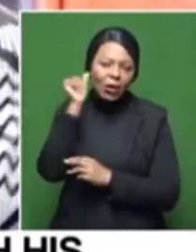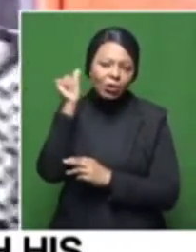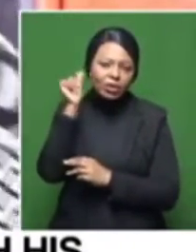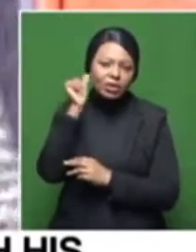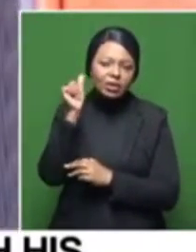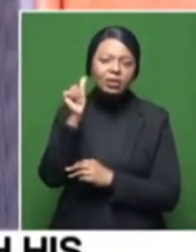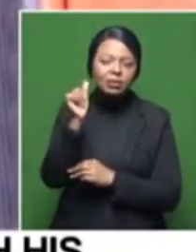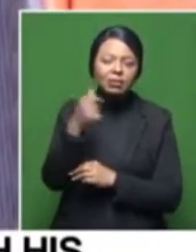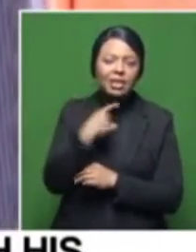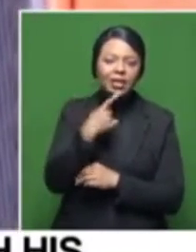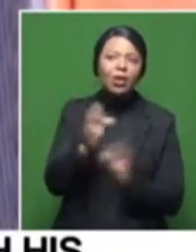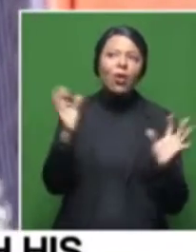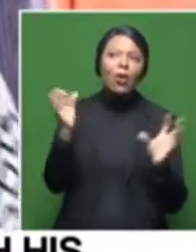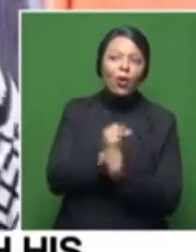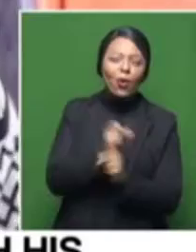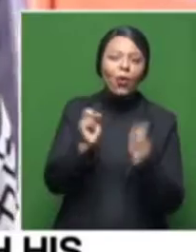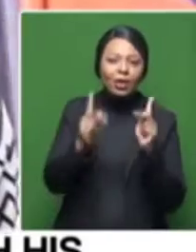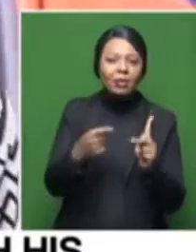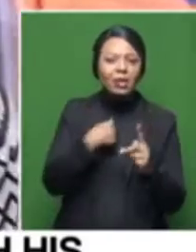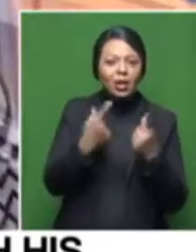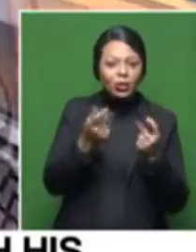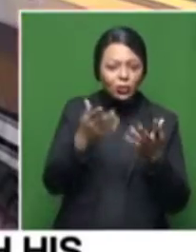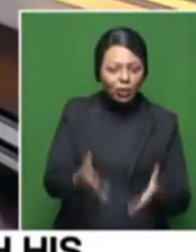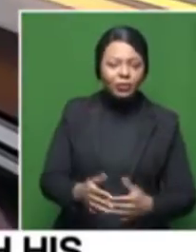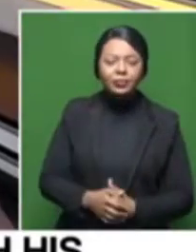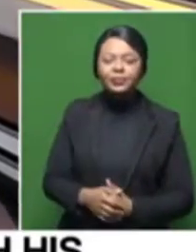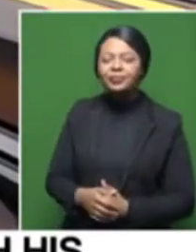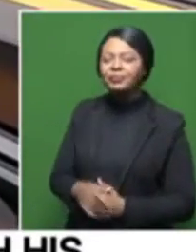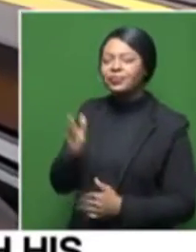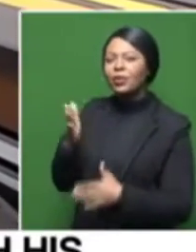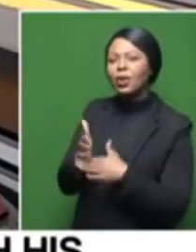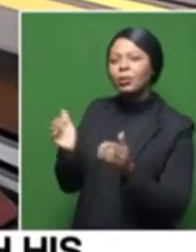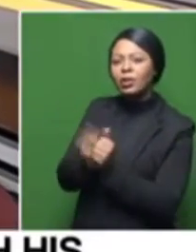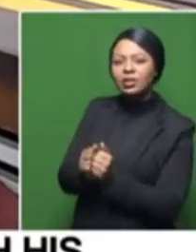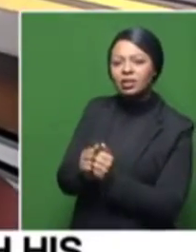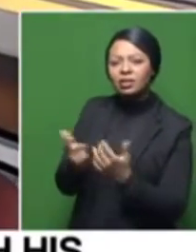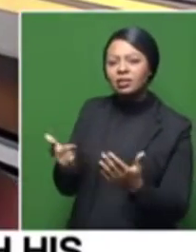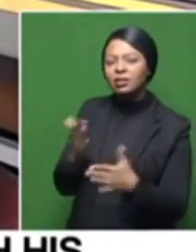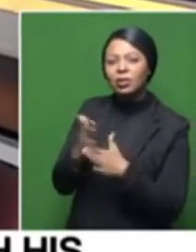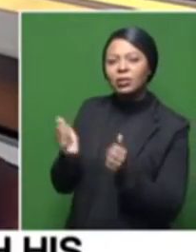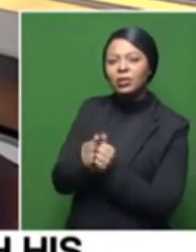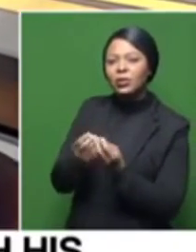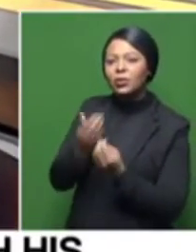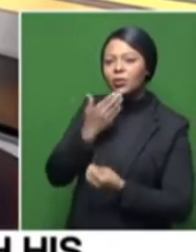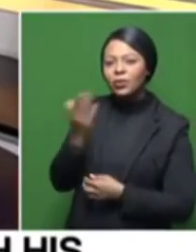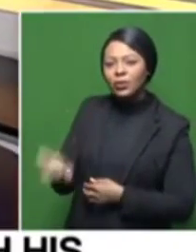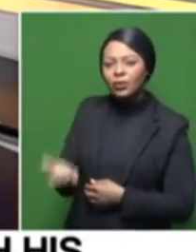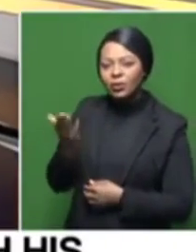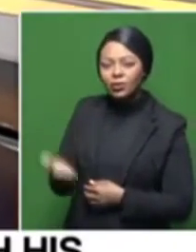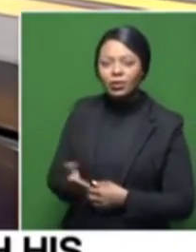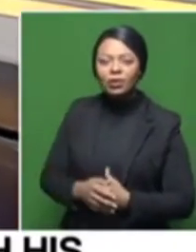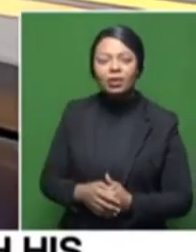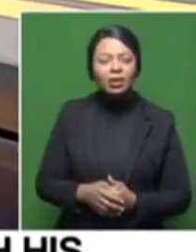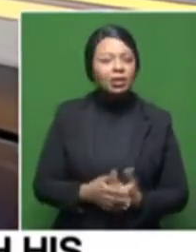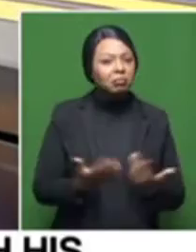I was like, okay, I'm here, I'm doing this. So yeah. Then in terms of collaboration, who are you looking into partnering with? I mean,